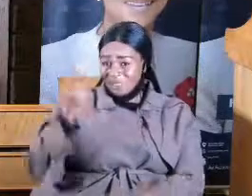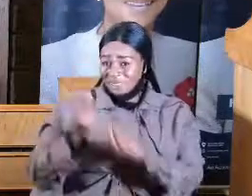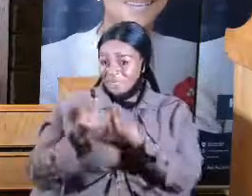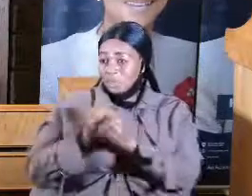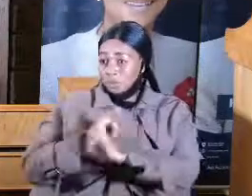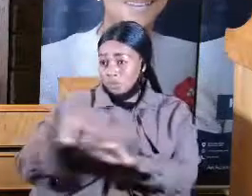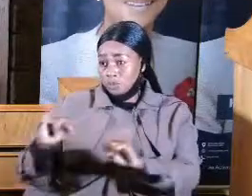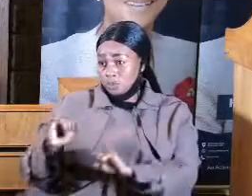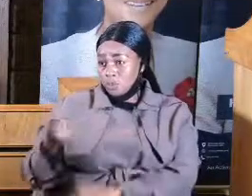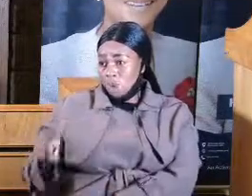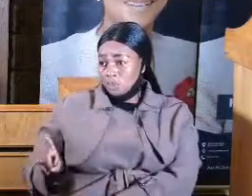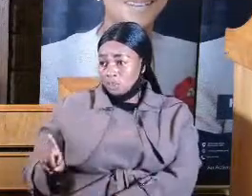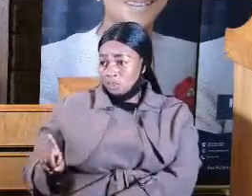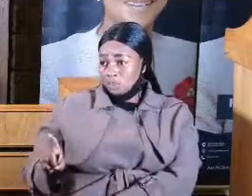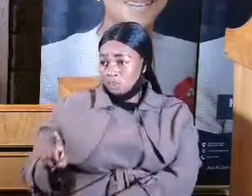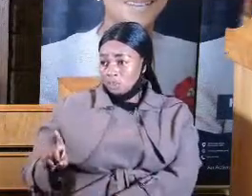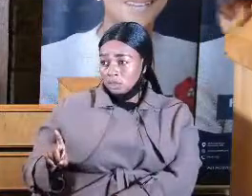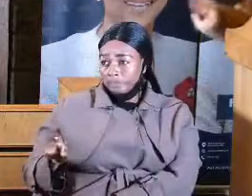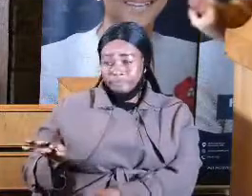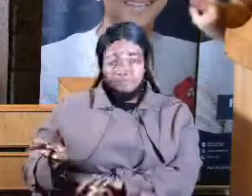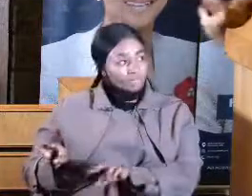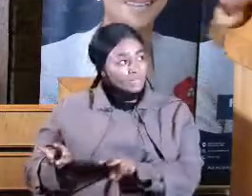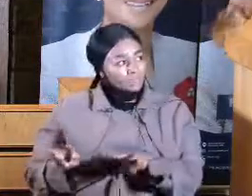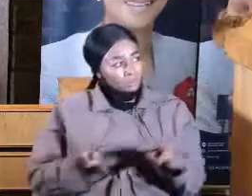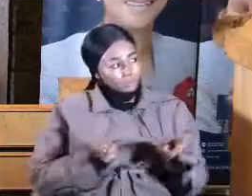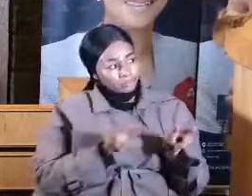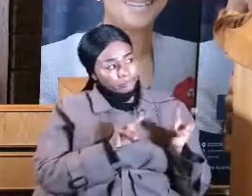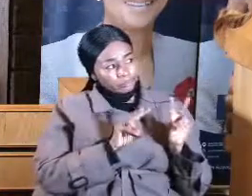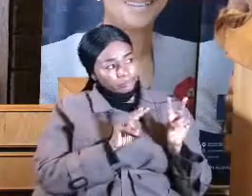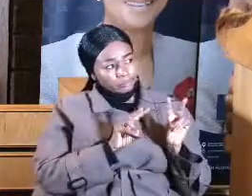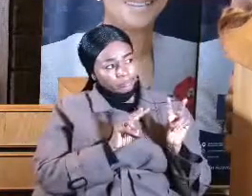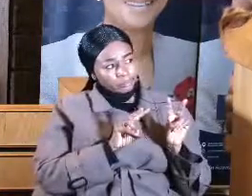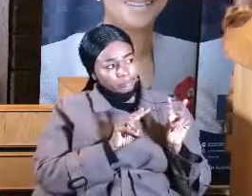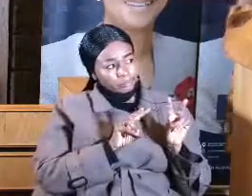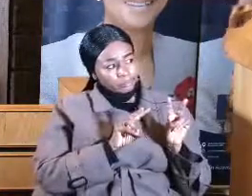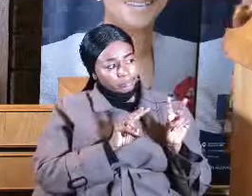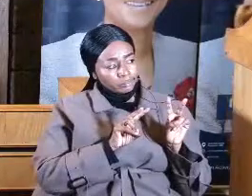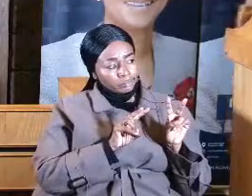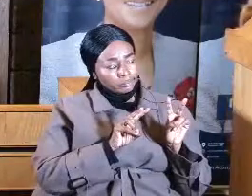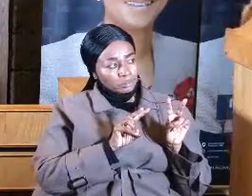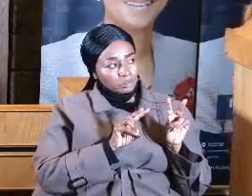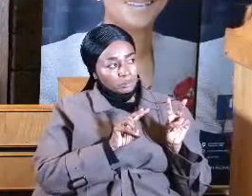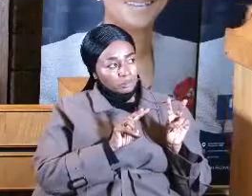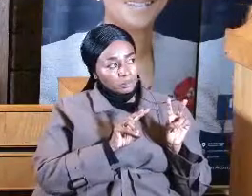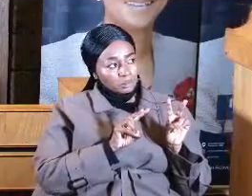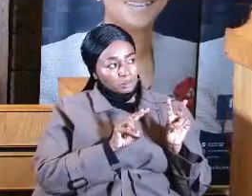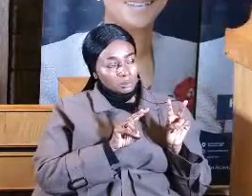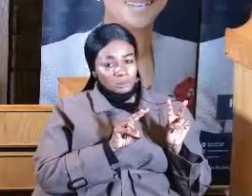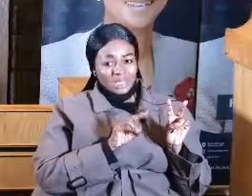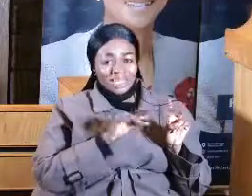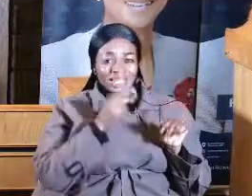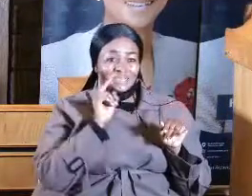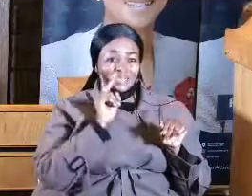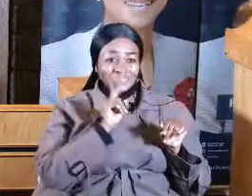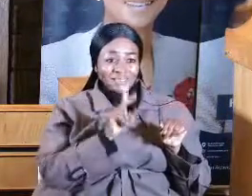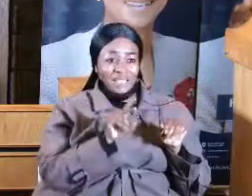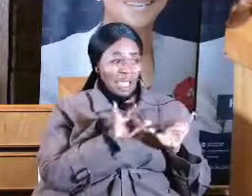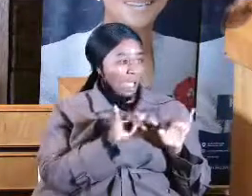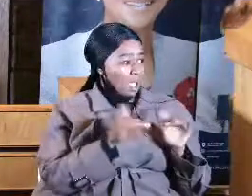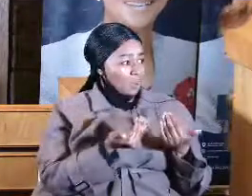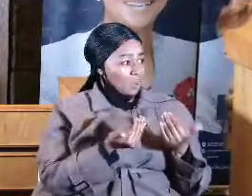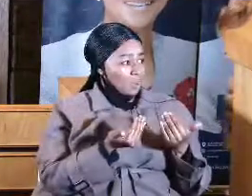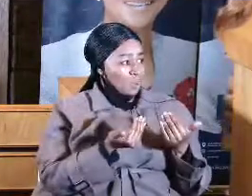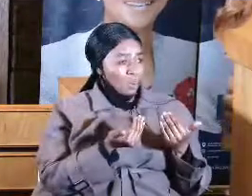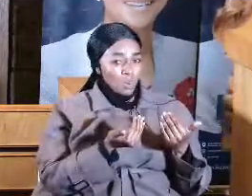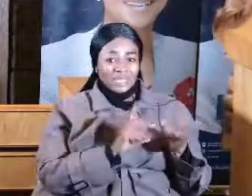pandemic, just take a look. Just take a corner and take a look at patriarchy. I call it amoeba.